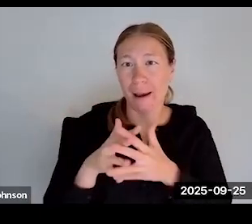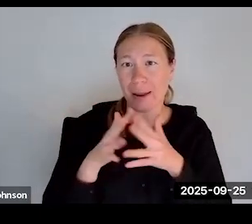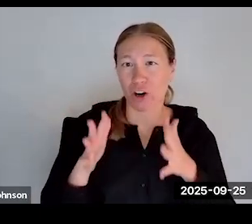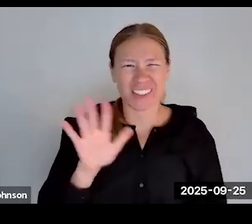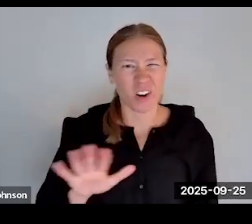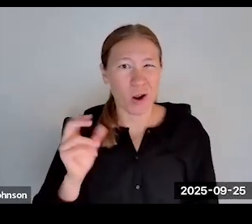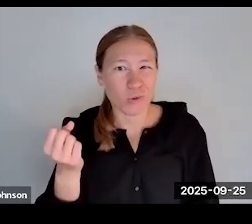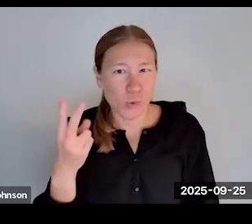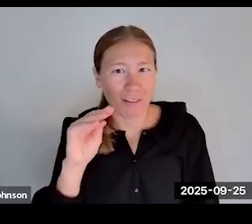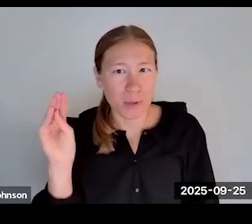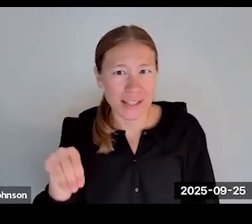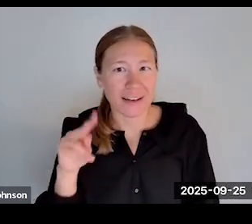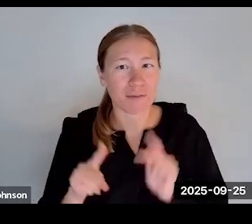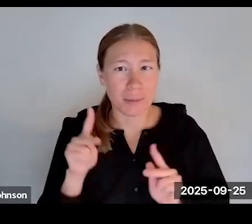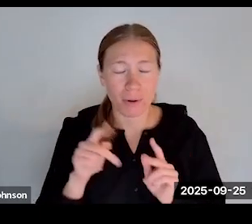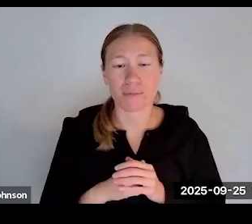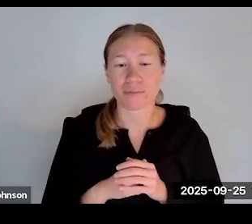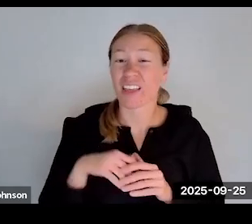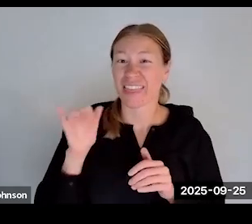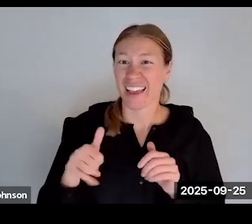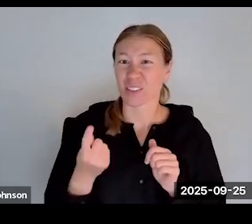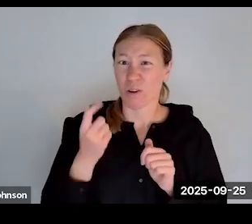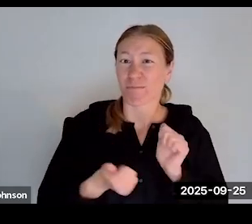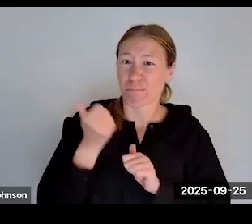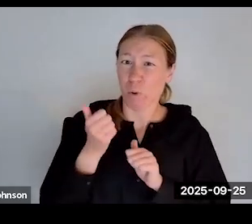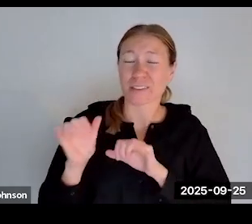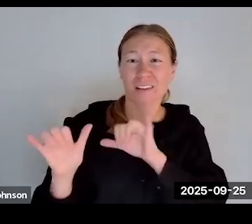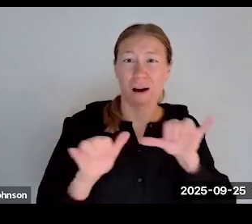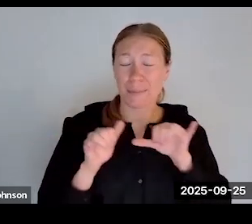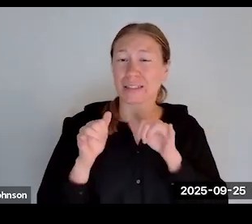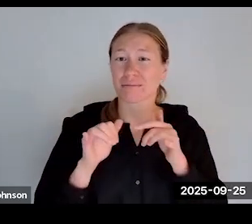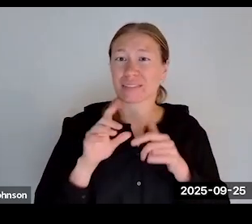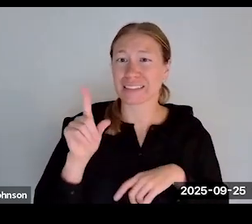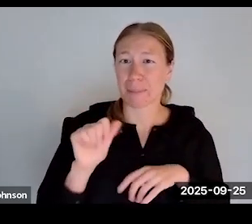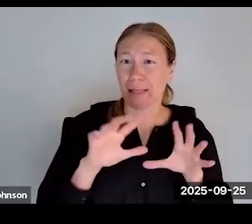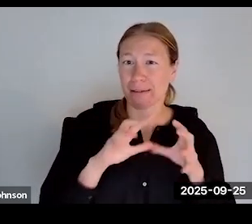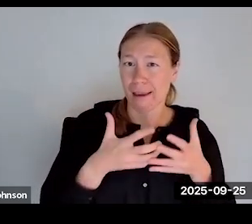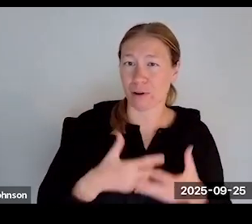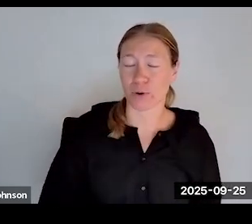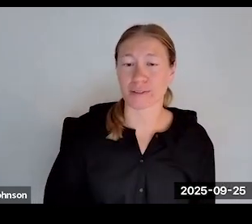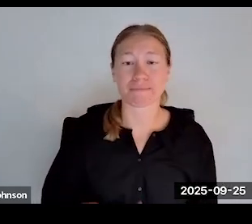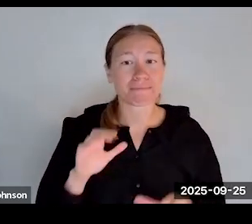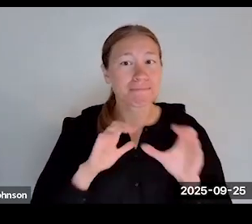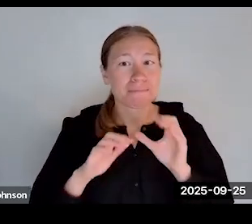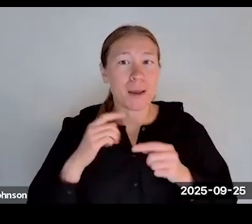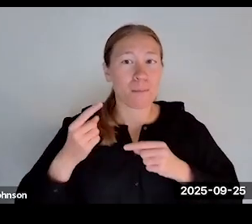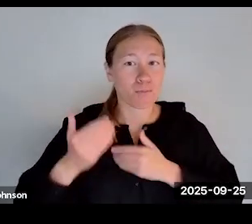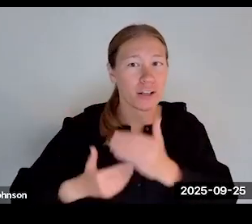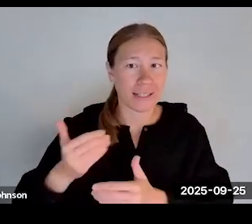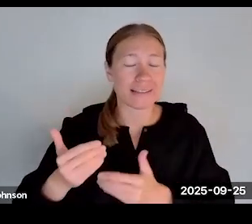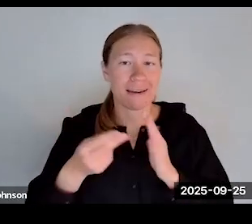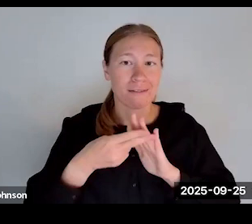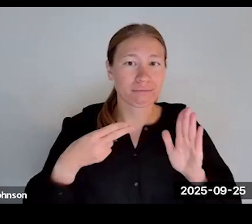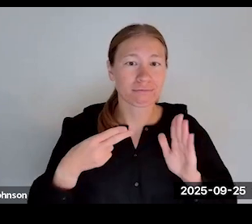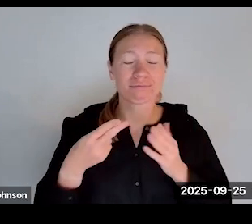12%, making it among the most common disability categories. Communication processing conditions can include